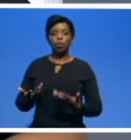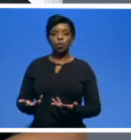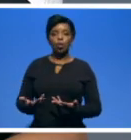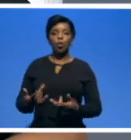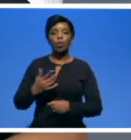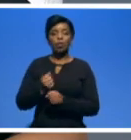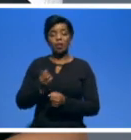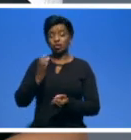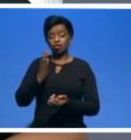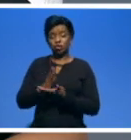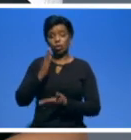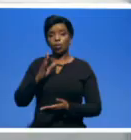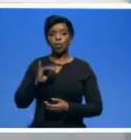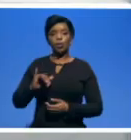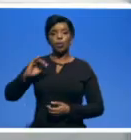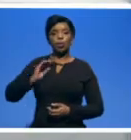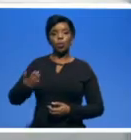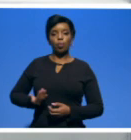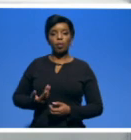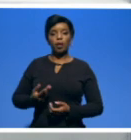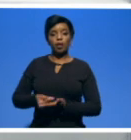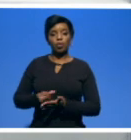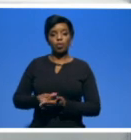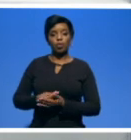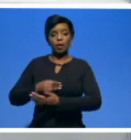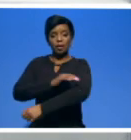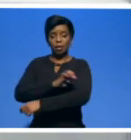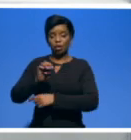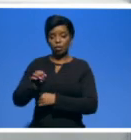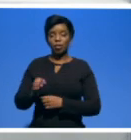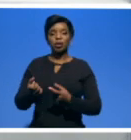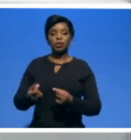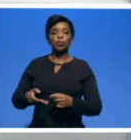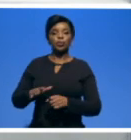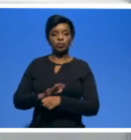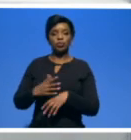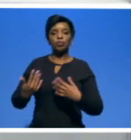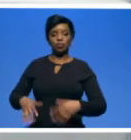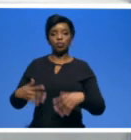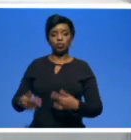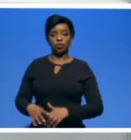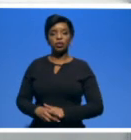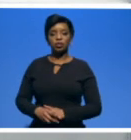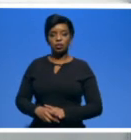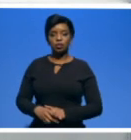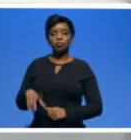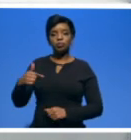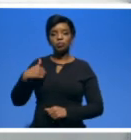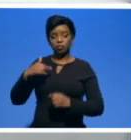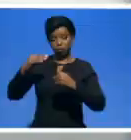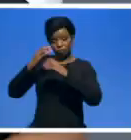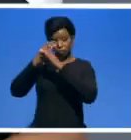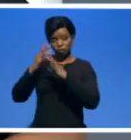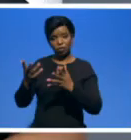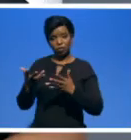that women's economic empowerment is fulfilled. And I just maybe want us to zoom in to the informal traders.